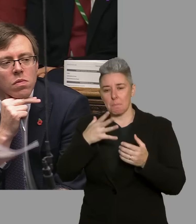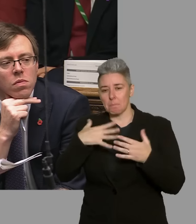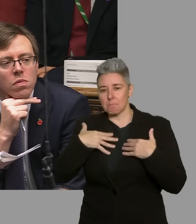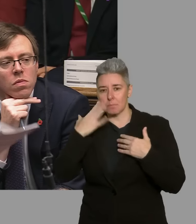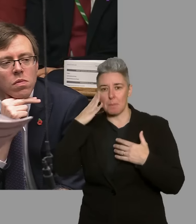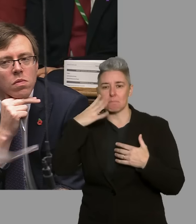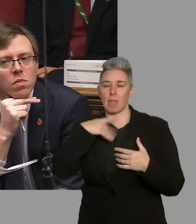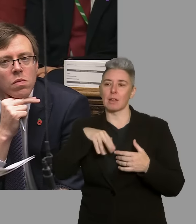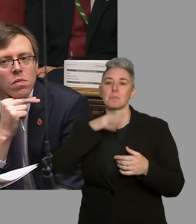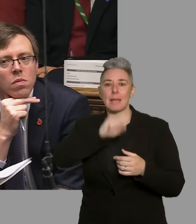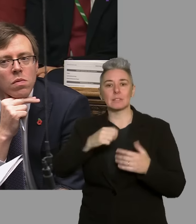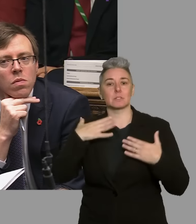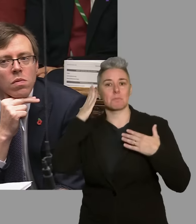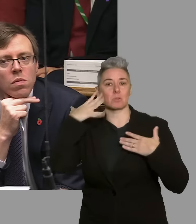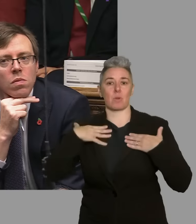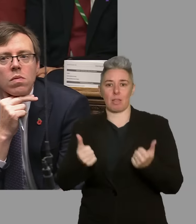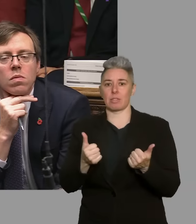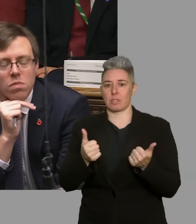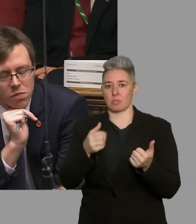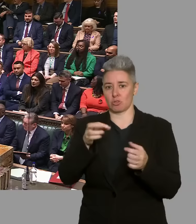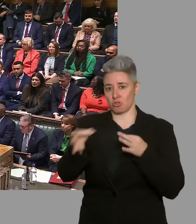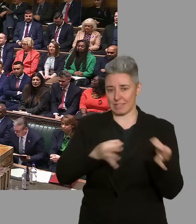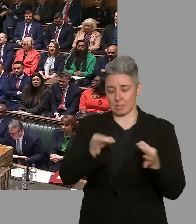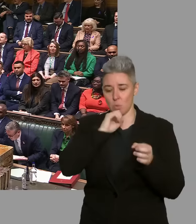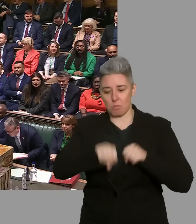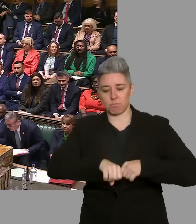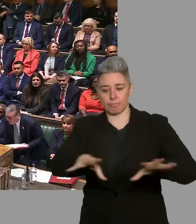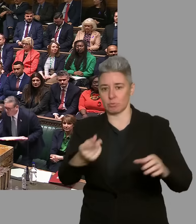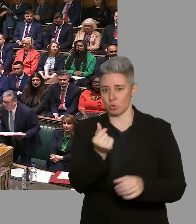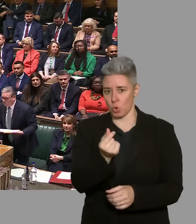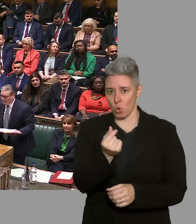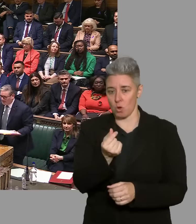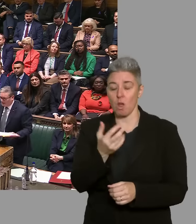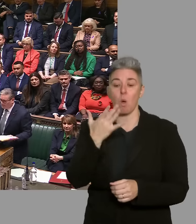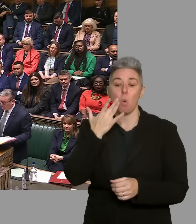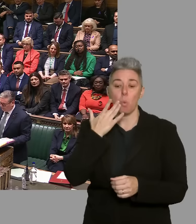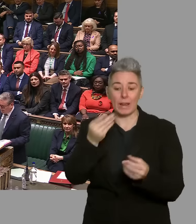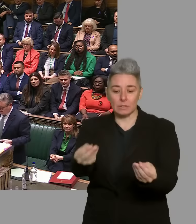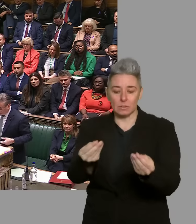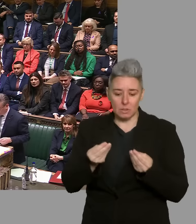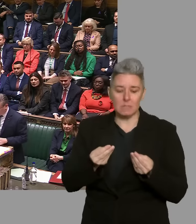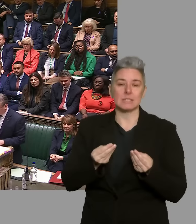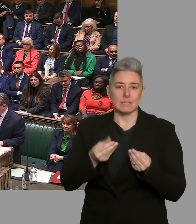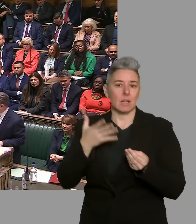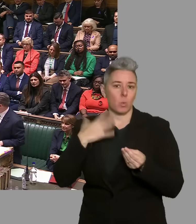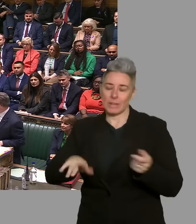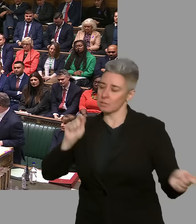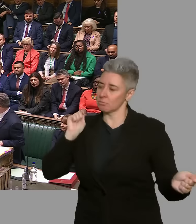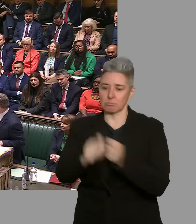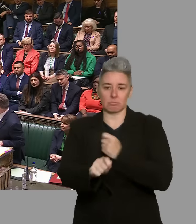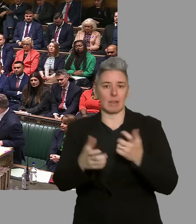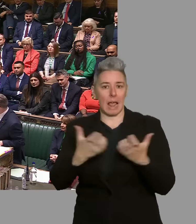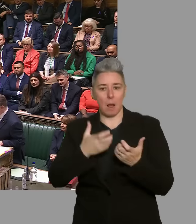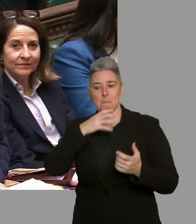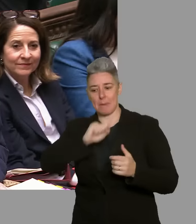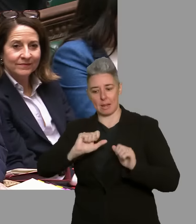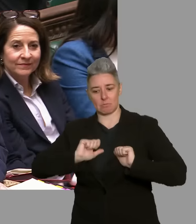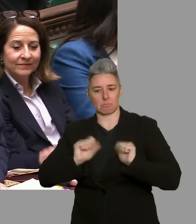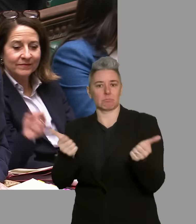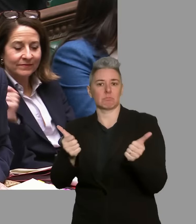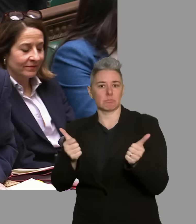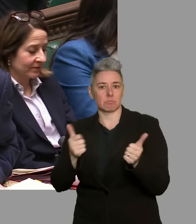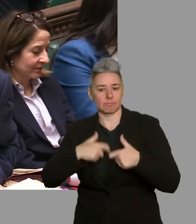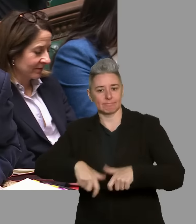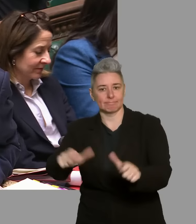the way our country helps men stay well? Well, as he knows, my number one priority is growth, so I'm very glad to see